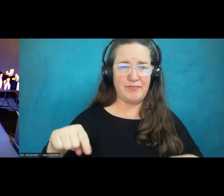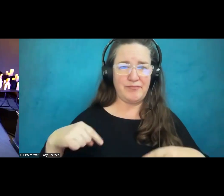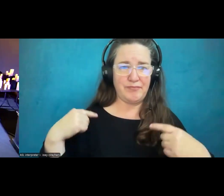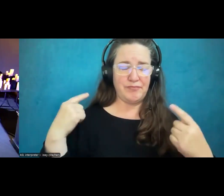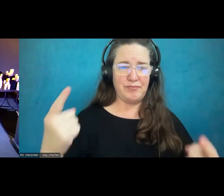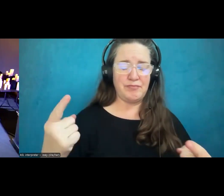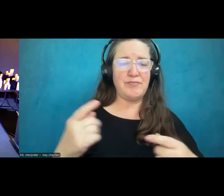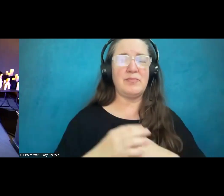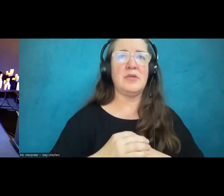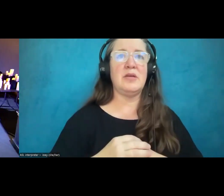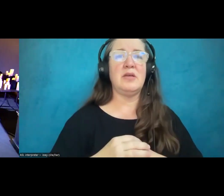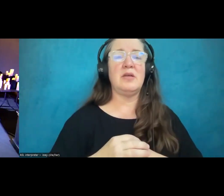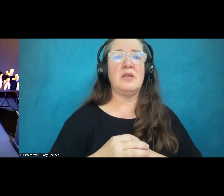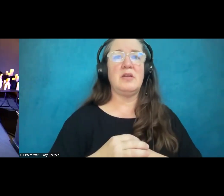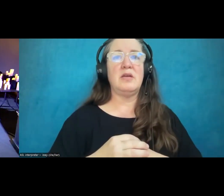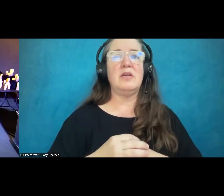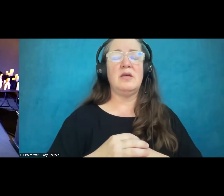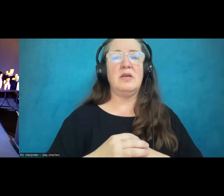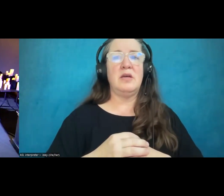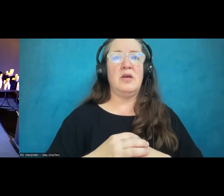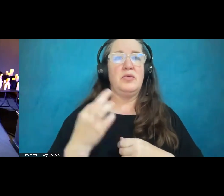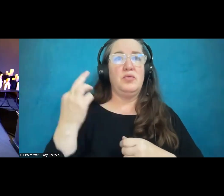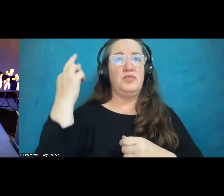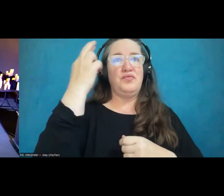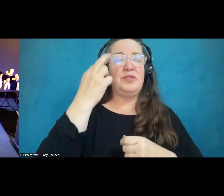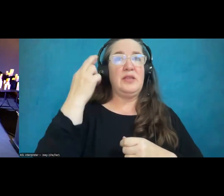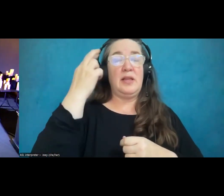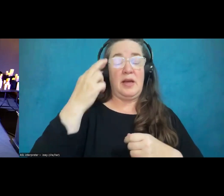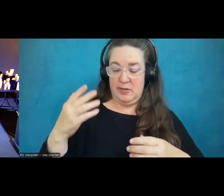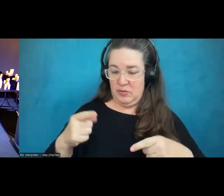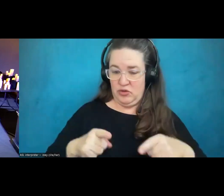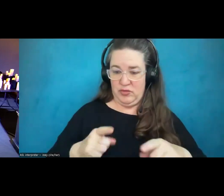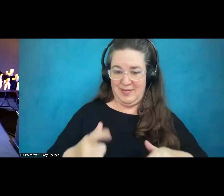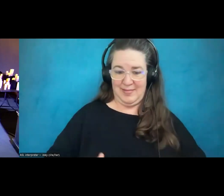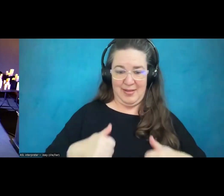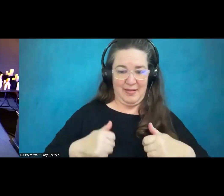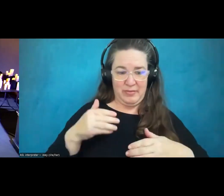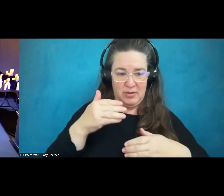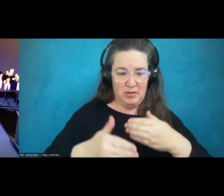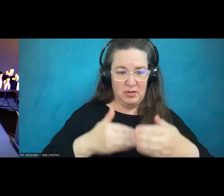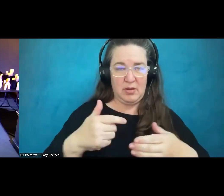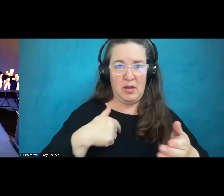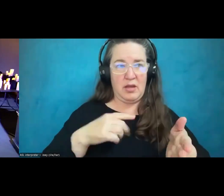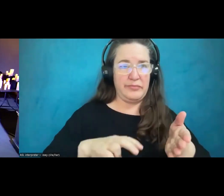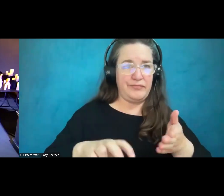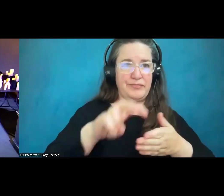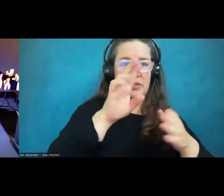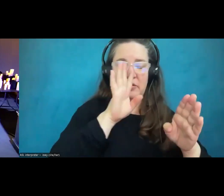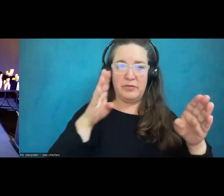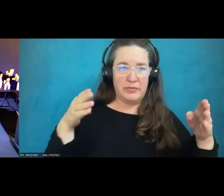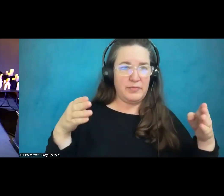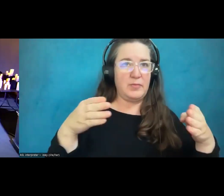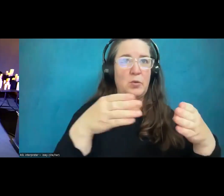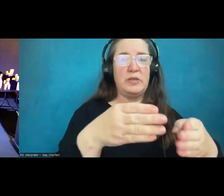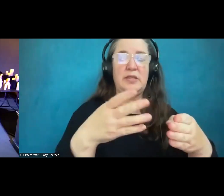the way, I had become so focused on music, and especially my career as an act of